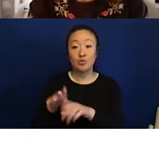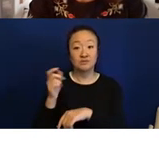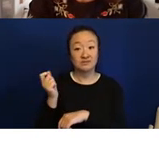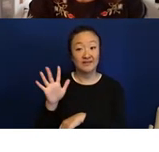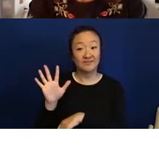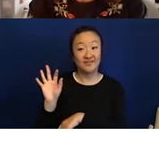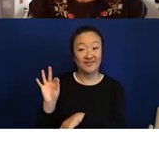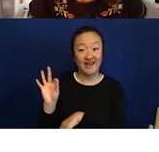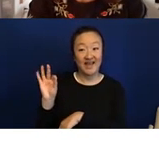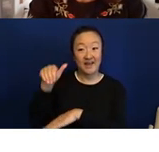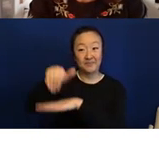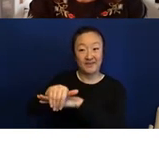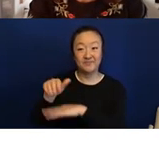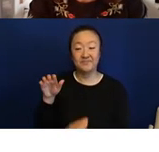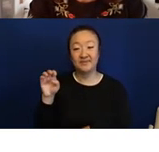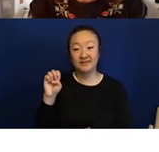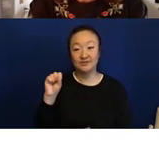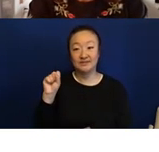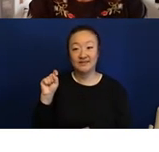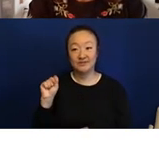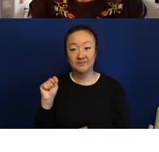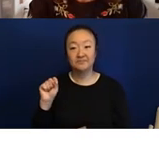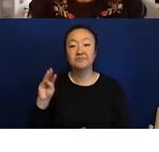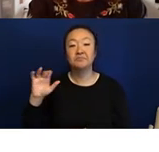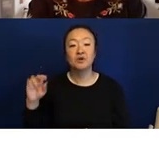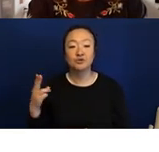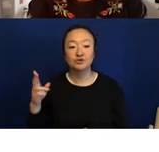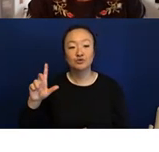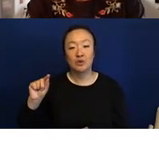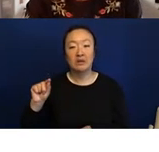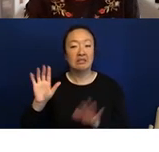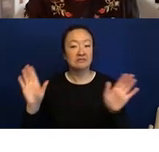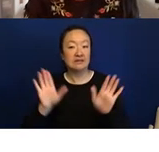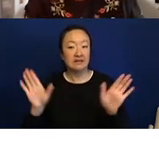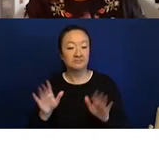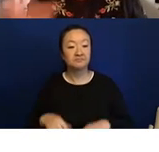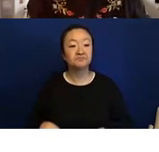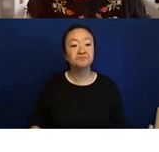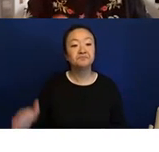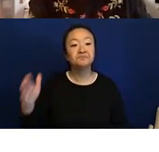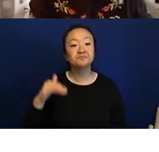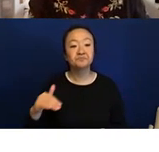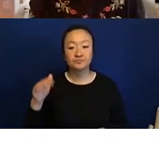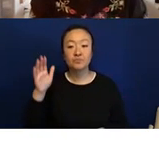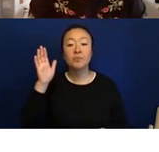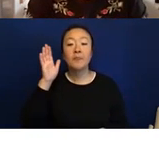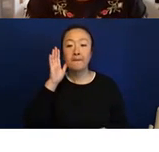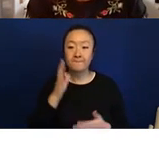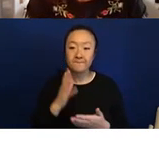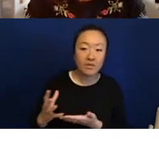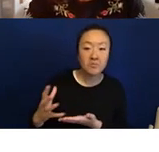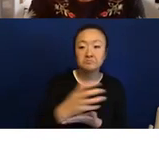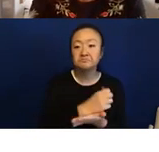11:59 p.m. Eastern time on March 20th. It's a Sunday. Then we will collect all